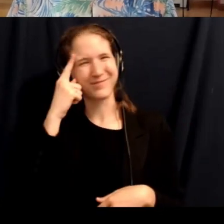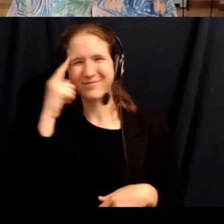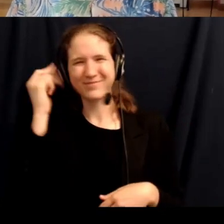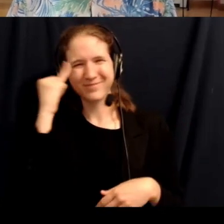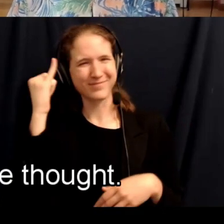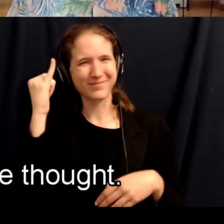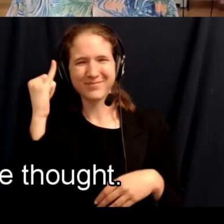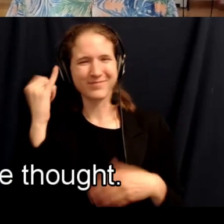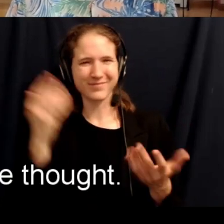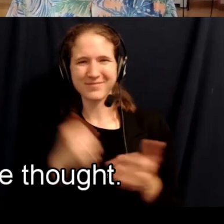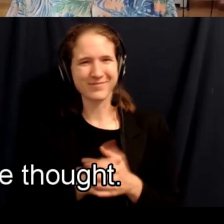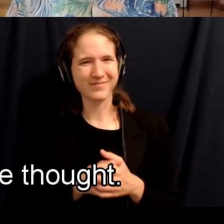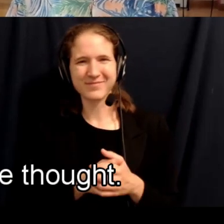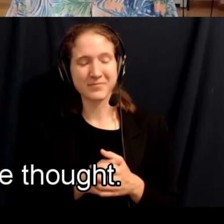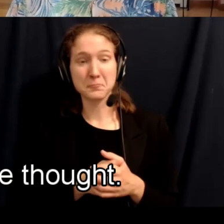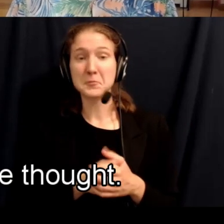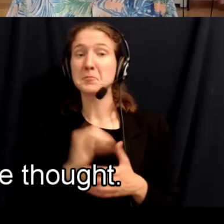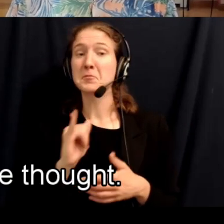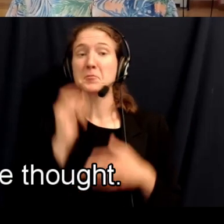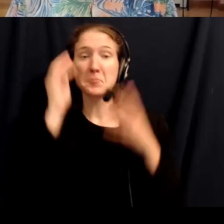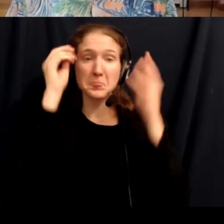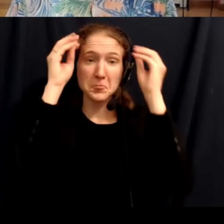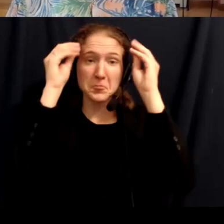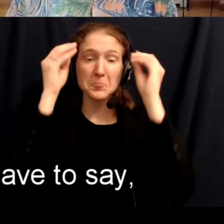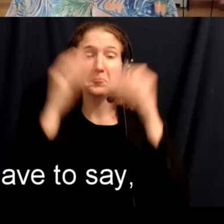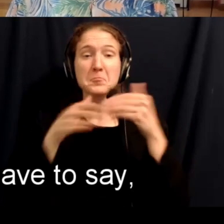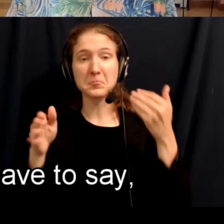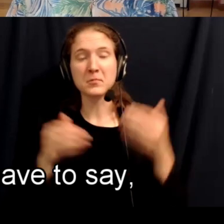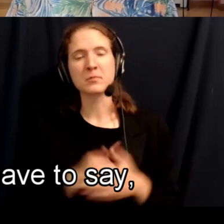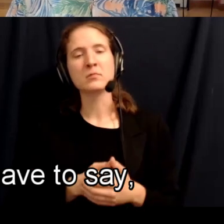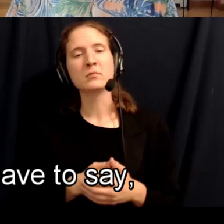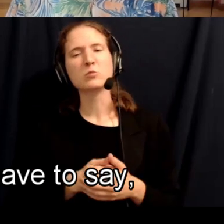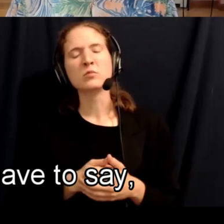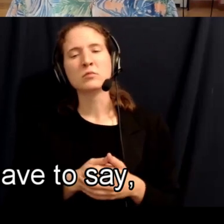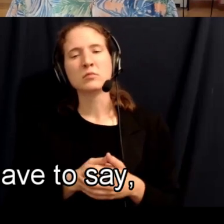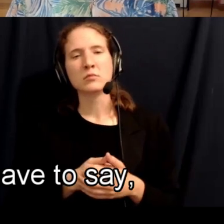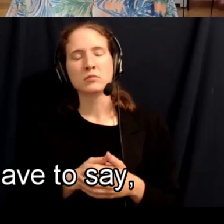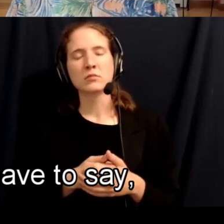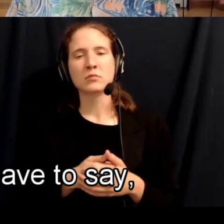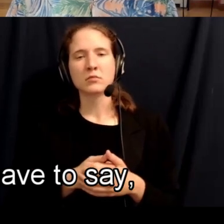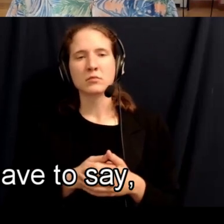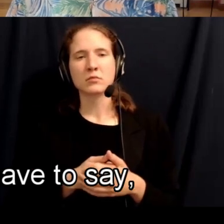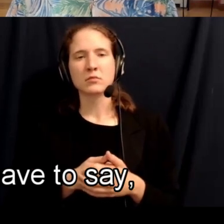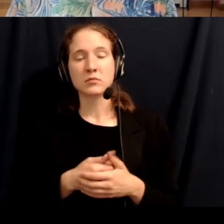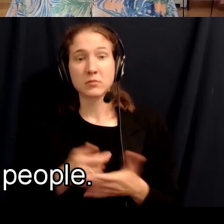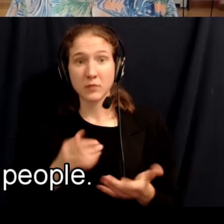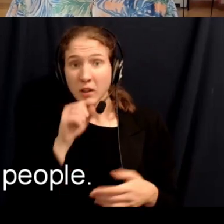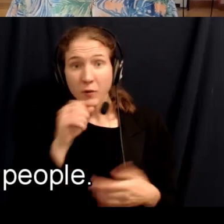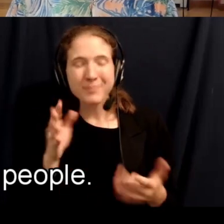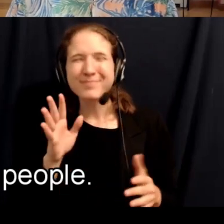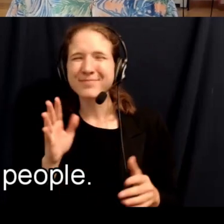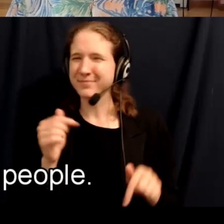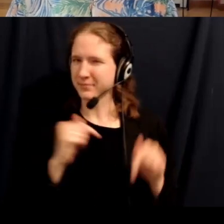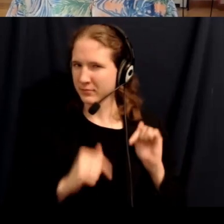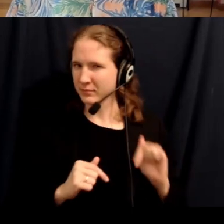one. I'll have to give that some thought. But I do love, and so I'd have to say, so getting back to